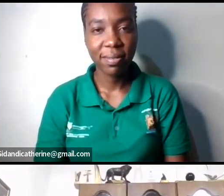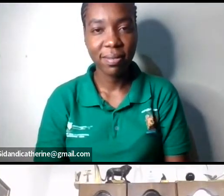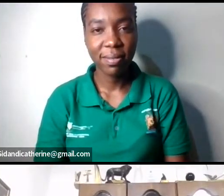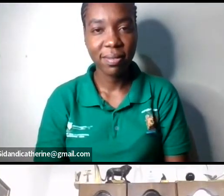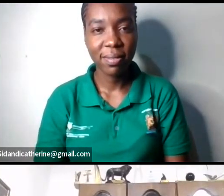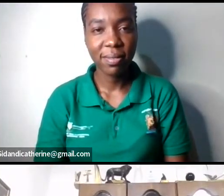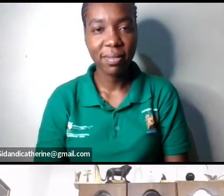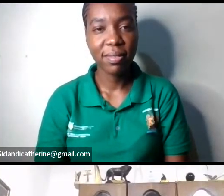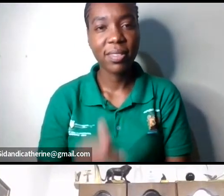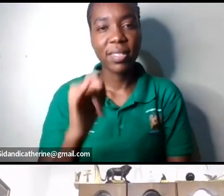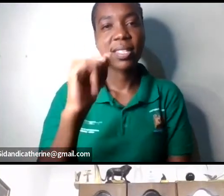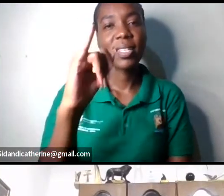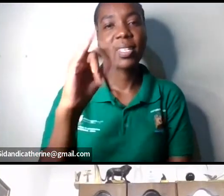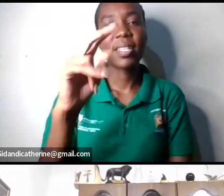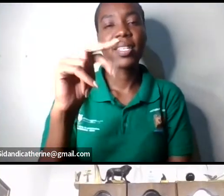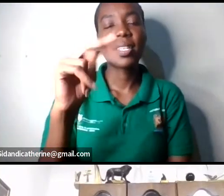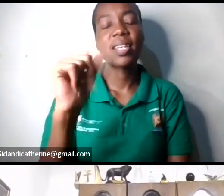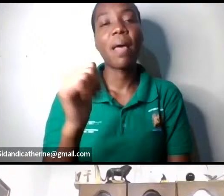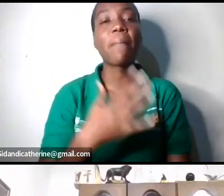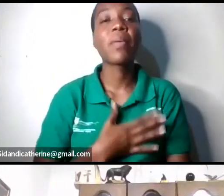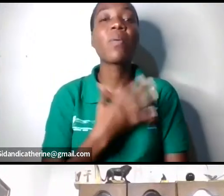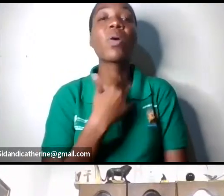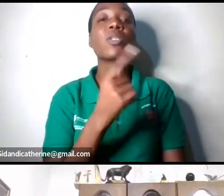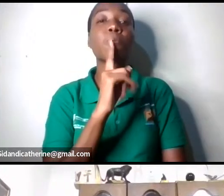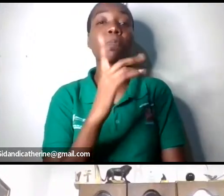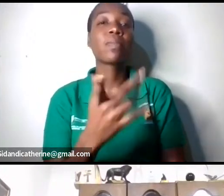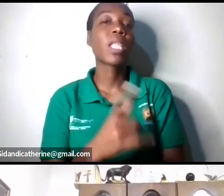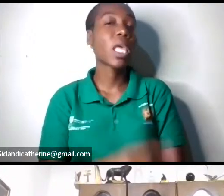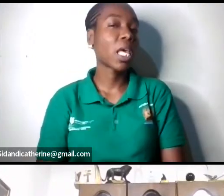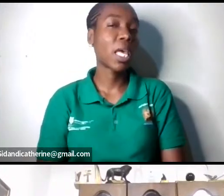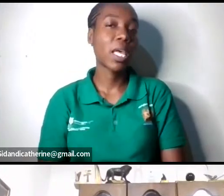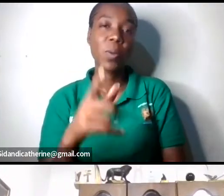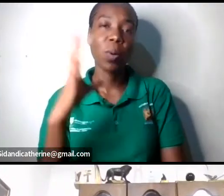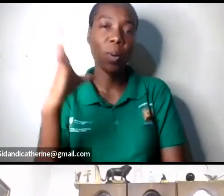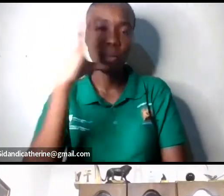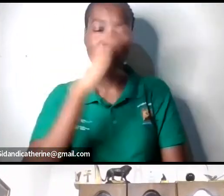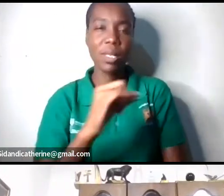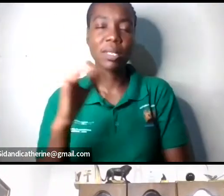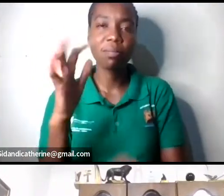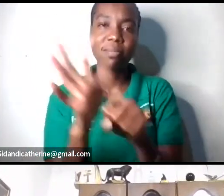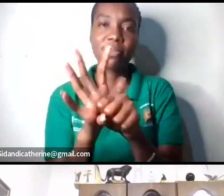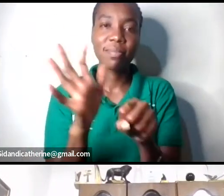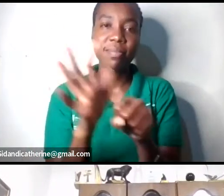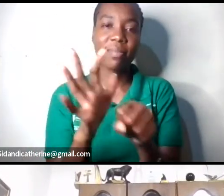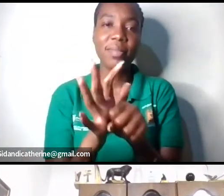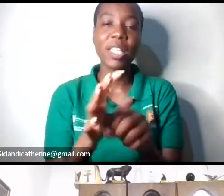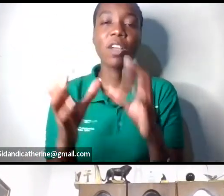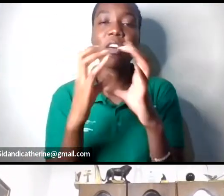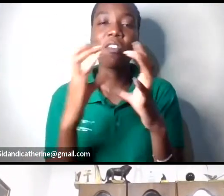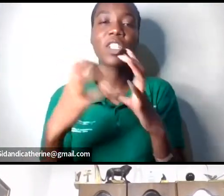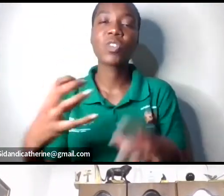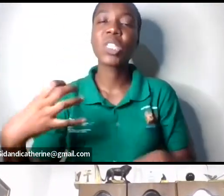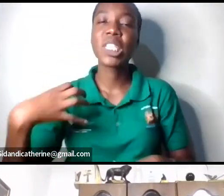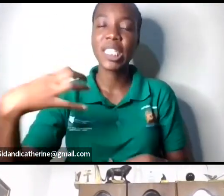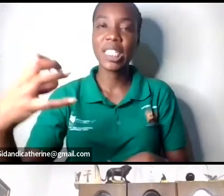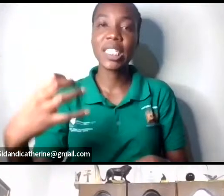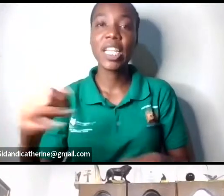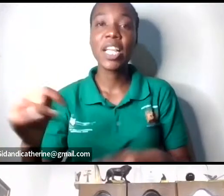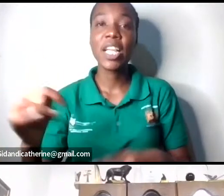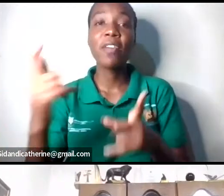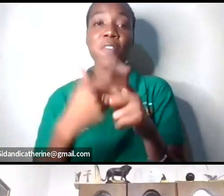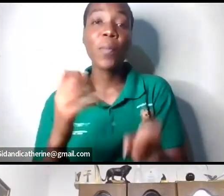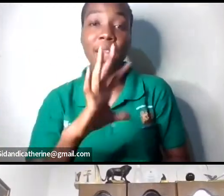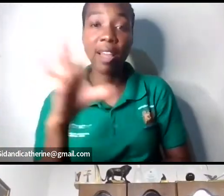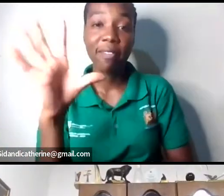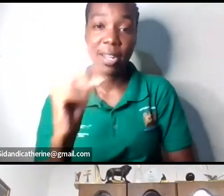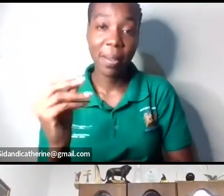Engineer Yinka, I must tell you that you have really missed out on a very rich conversation on Africa.